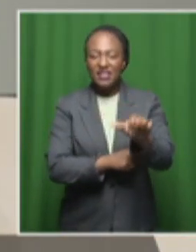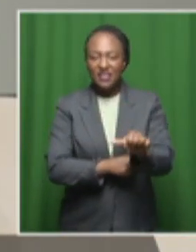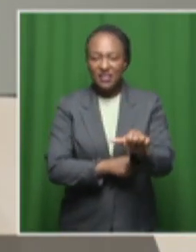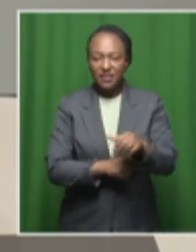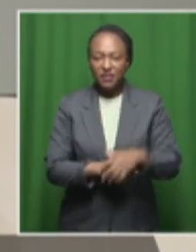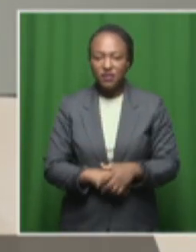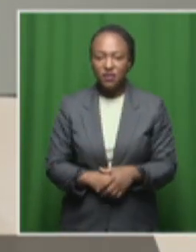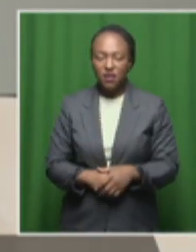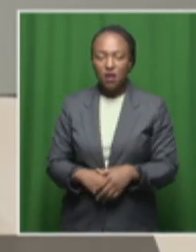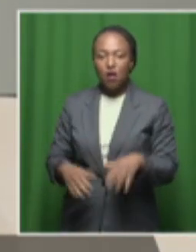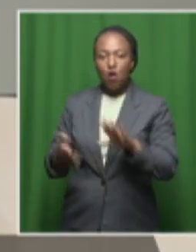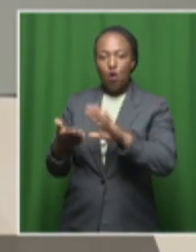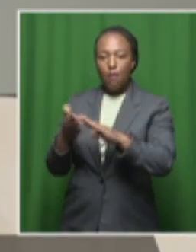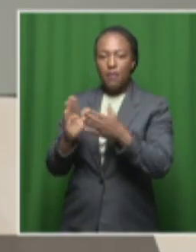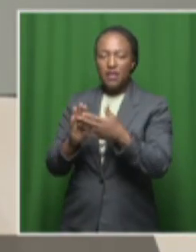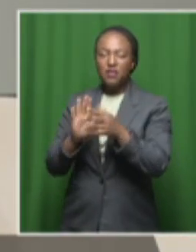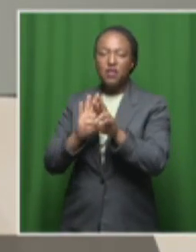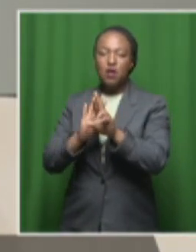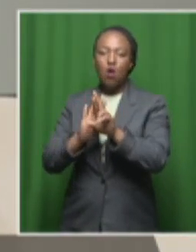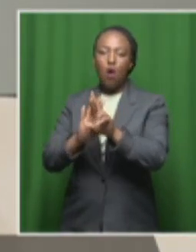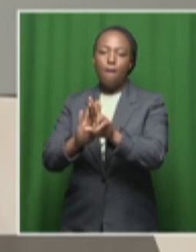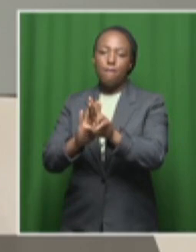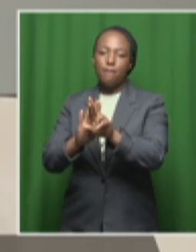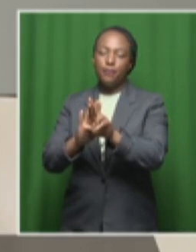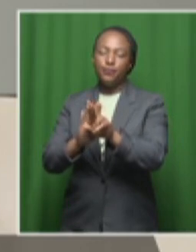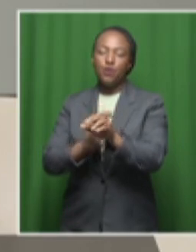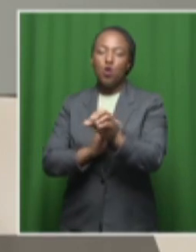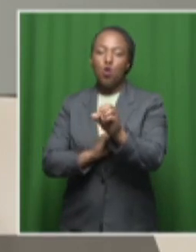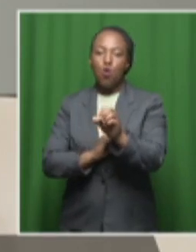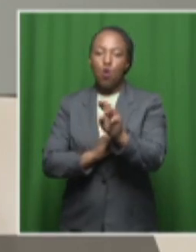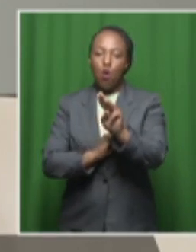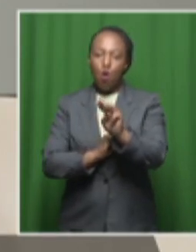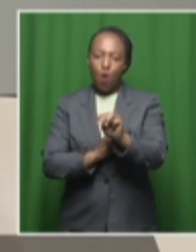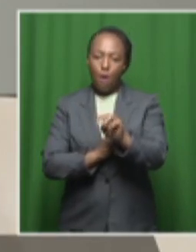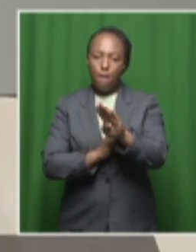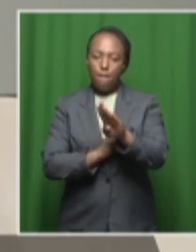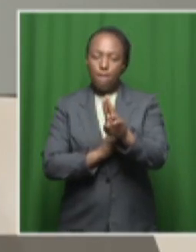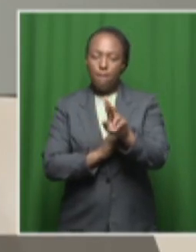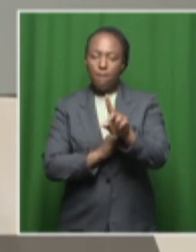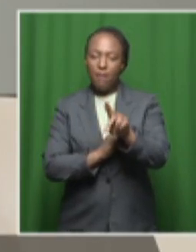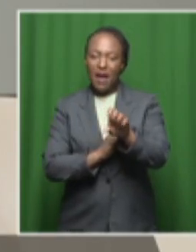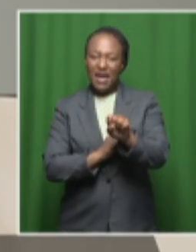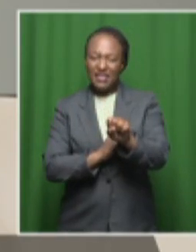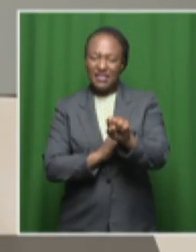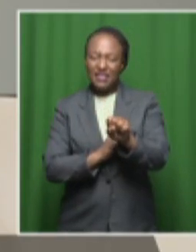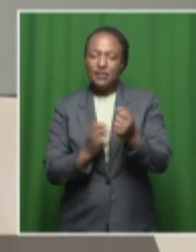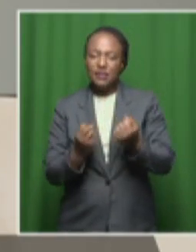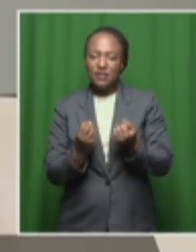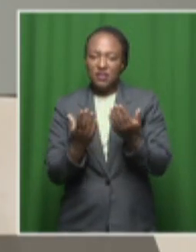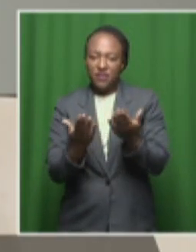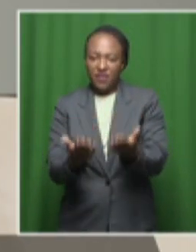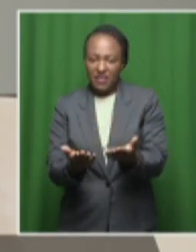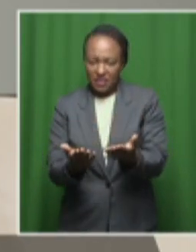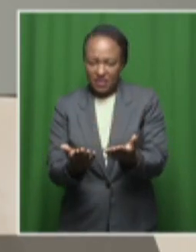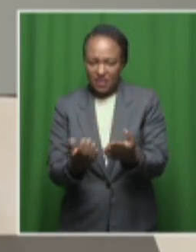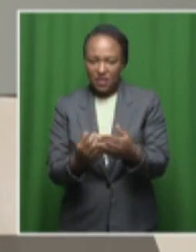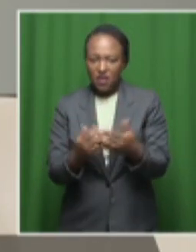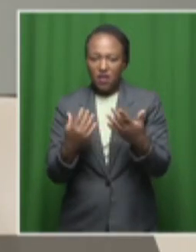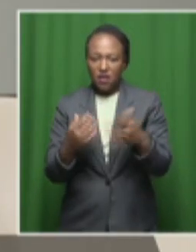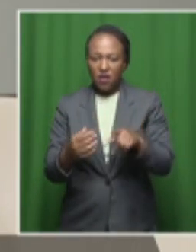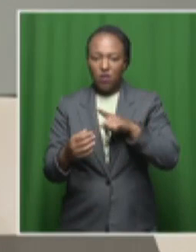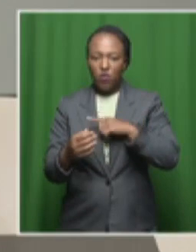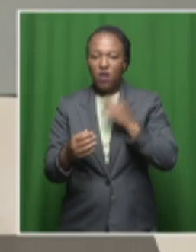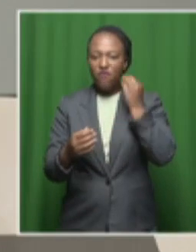scheme ombud service. We are going out, putting our name out there from a publicity point of view, as well as a